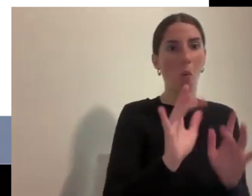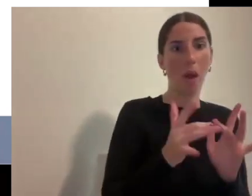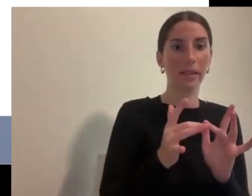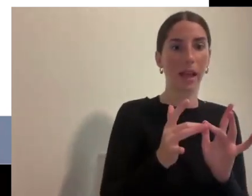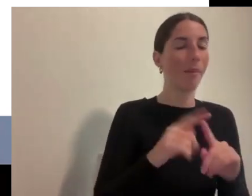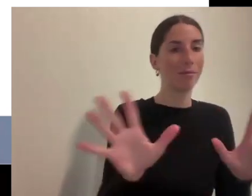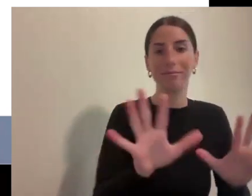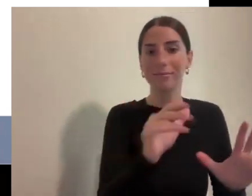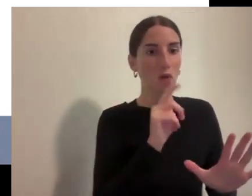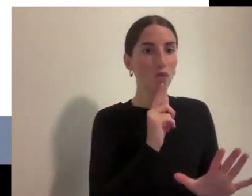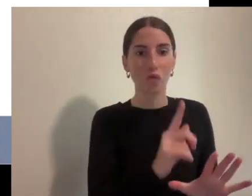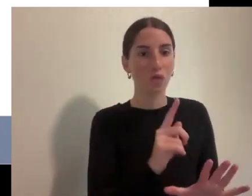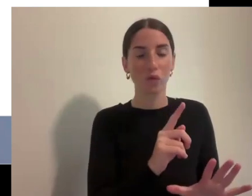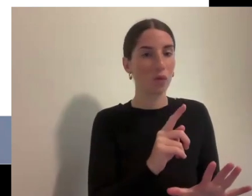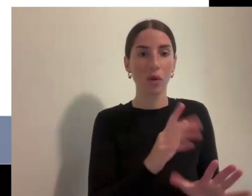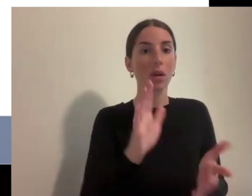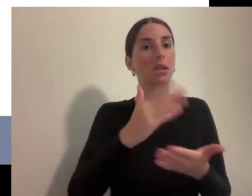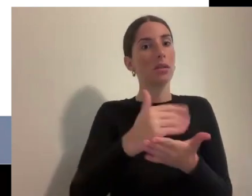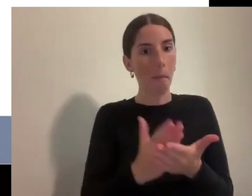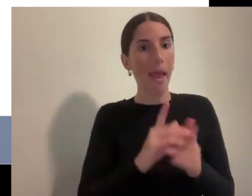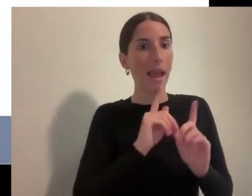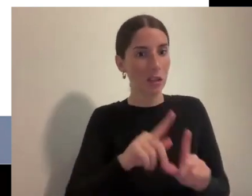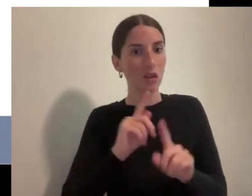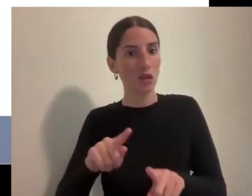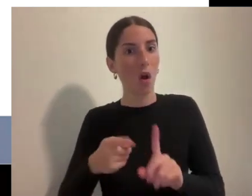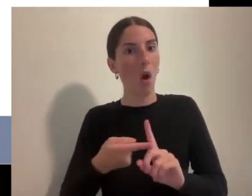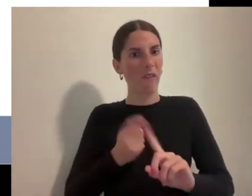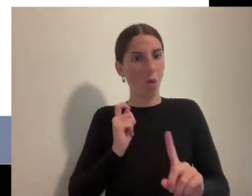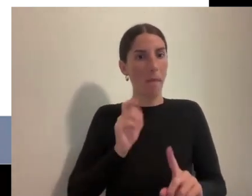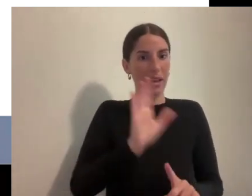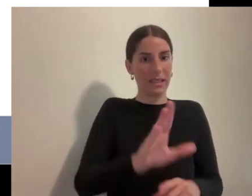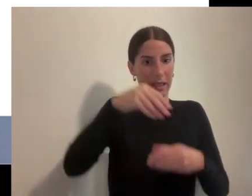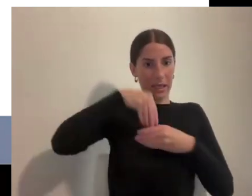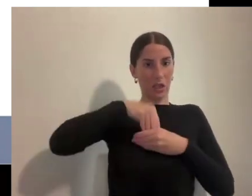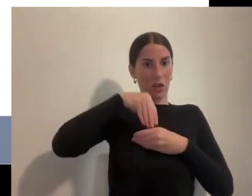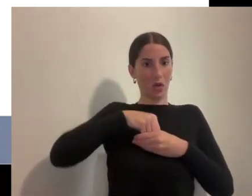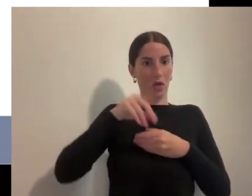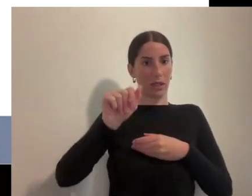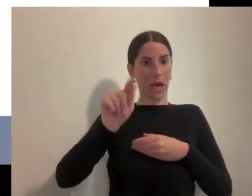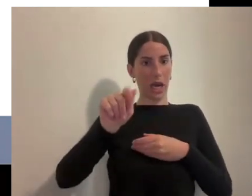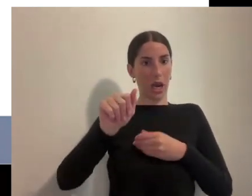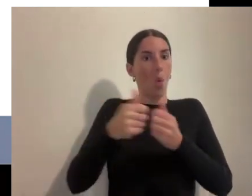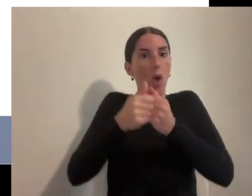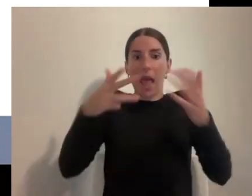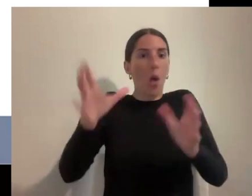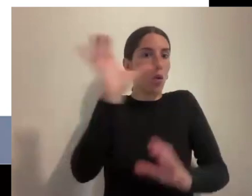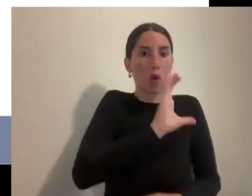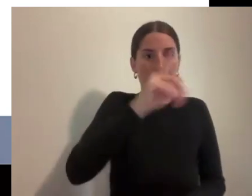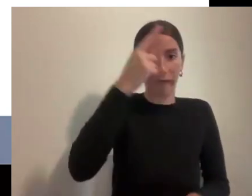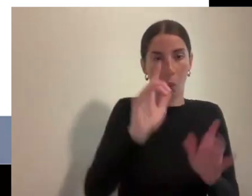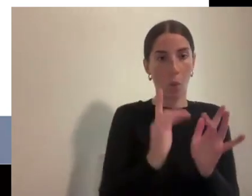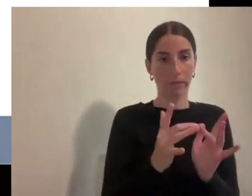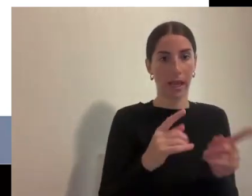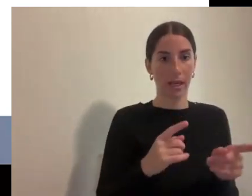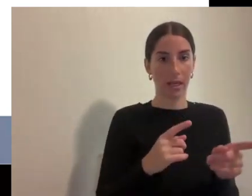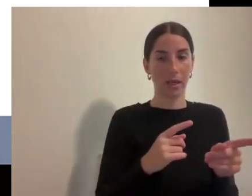In fact, some of the answers that we get are from its internal data without searching the web. And you have to be able